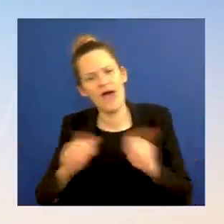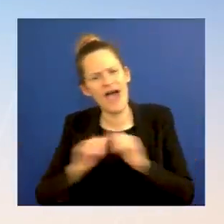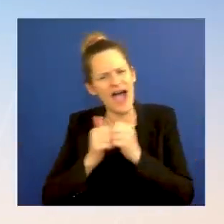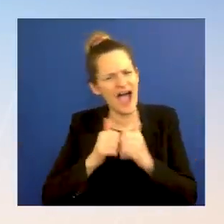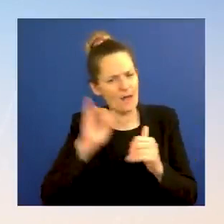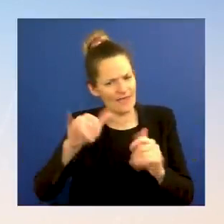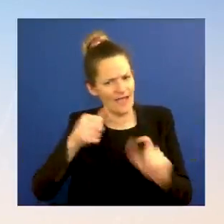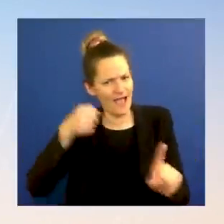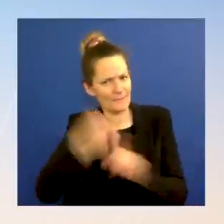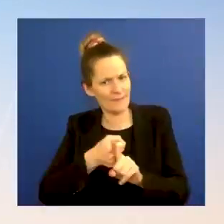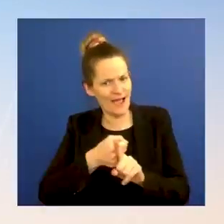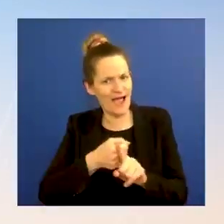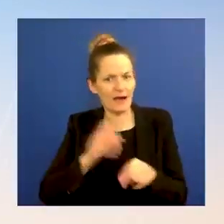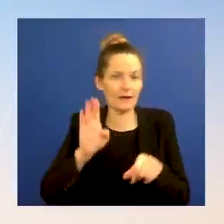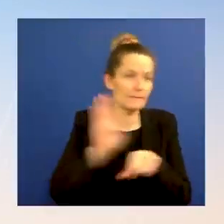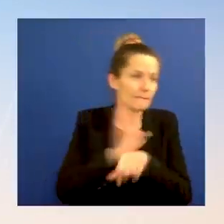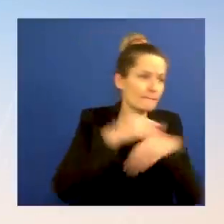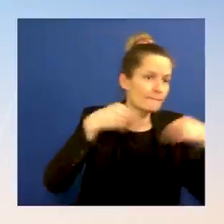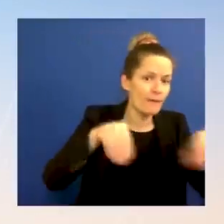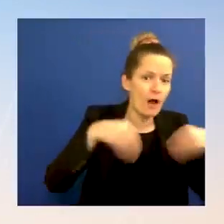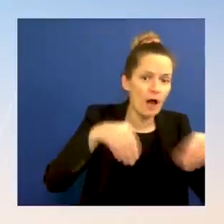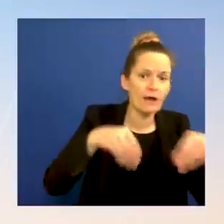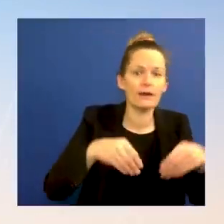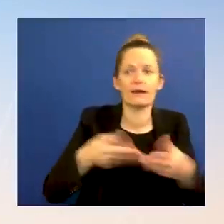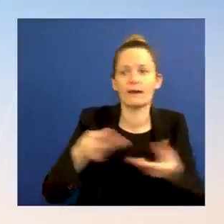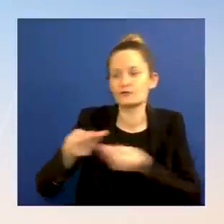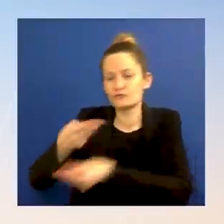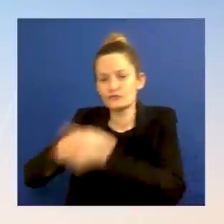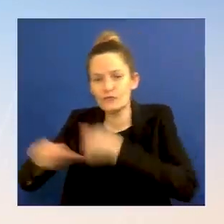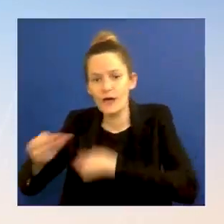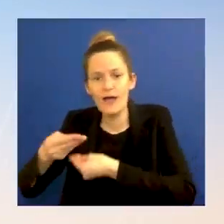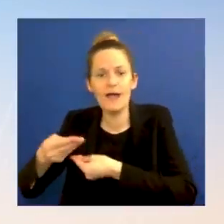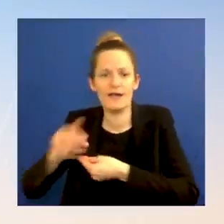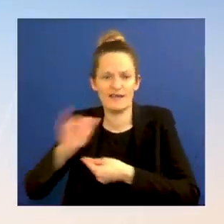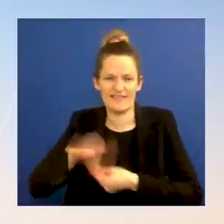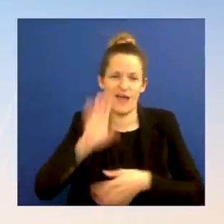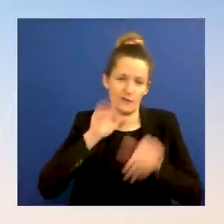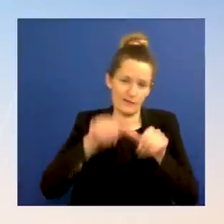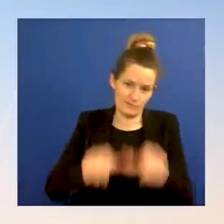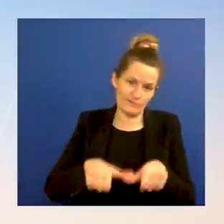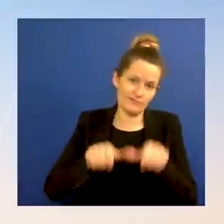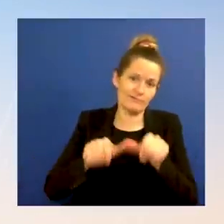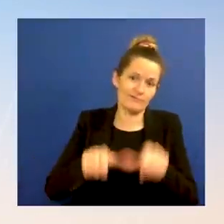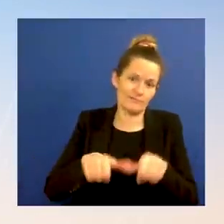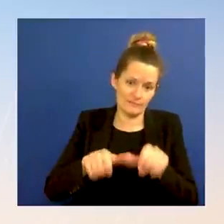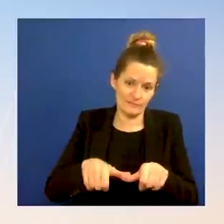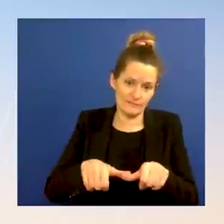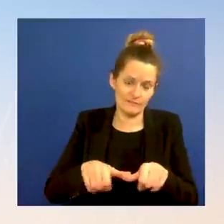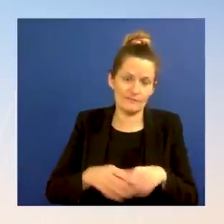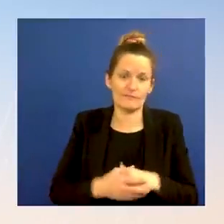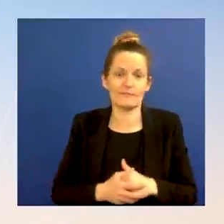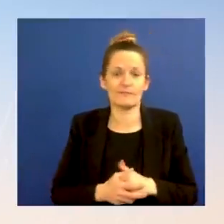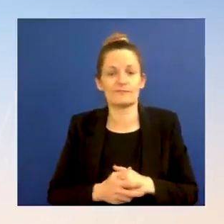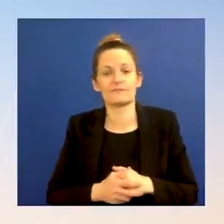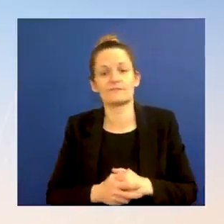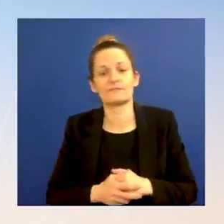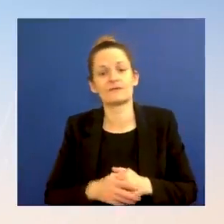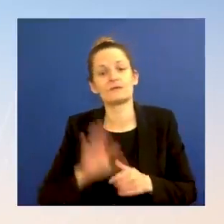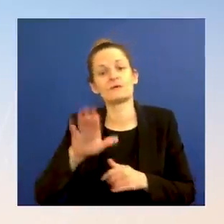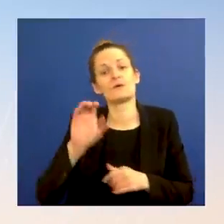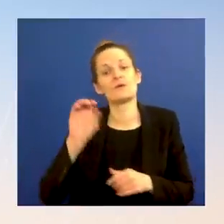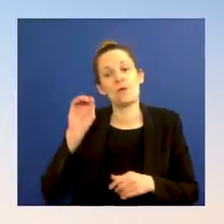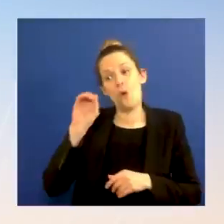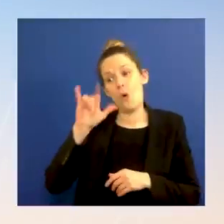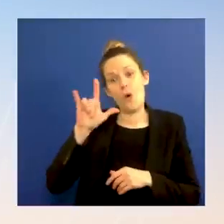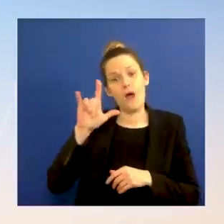there's no shortage of drilling leases that can be used domestically to enhance production in this moment. The oil and gas industry is literally sitting on